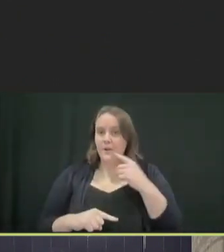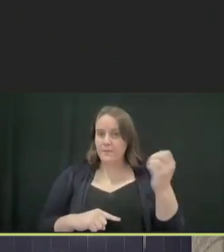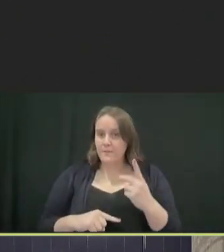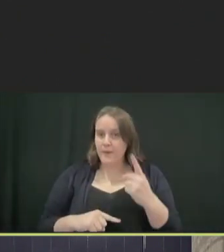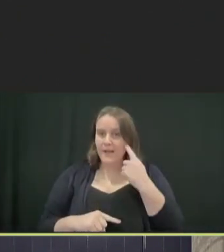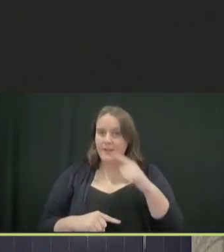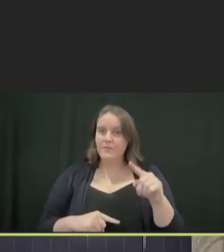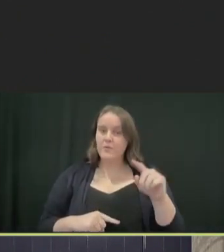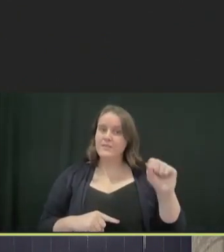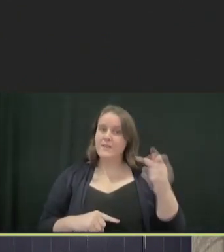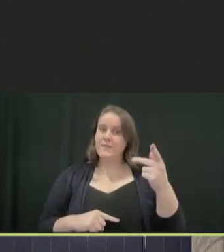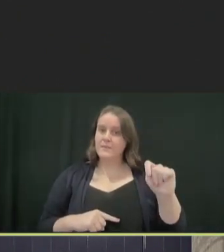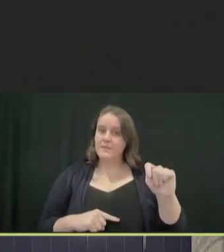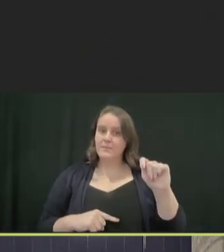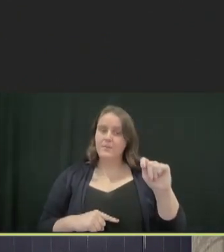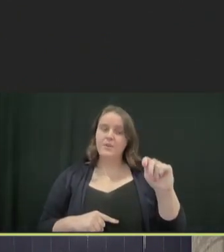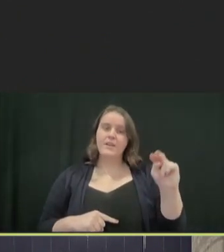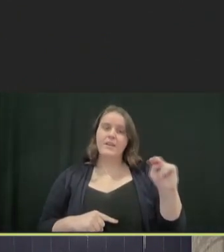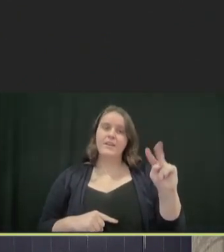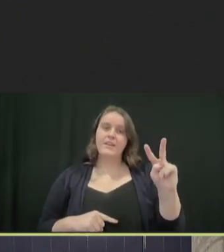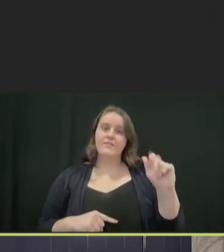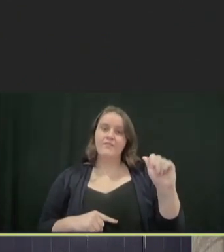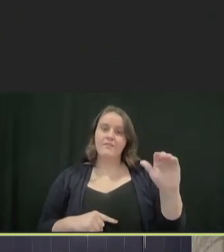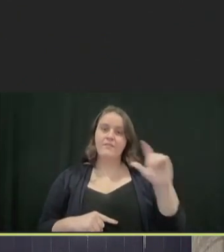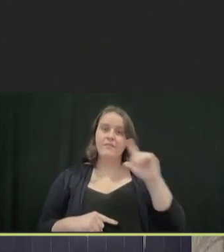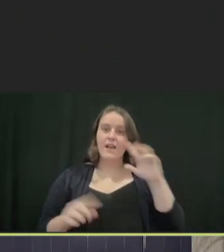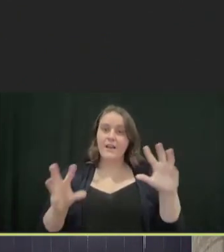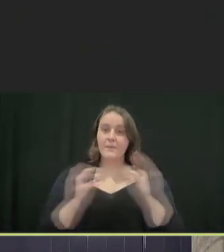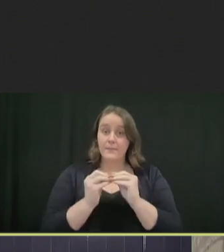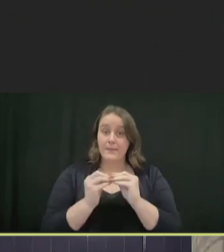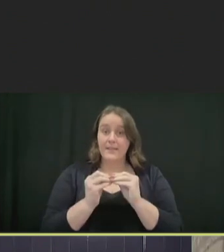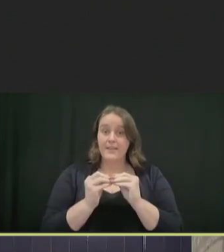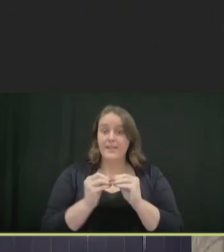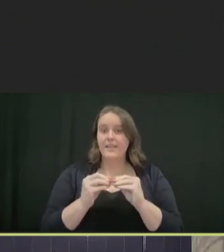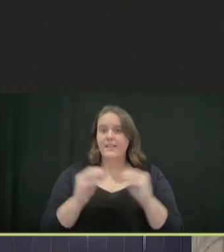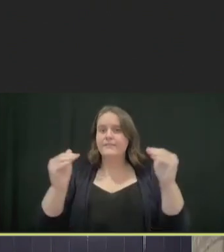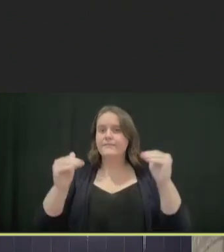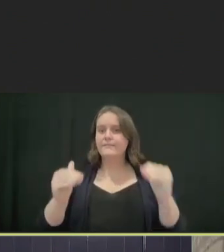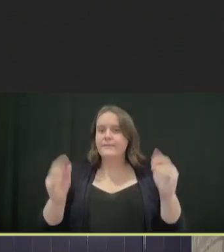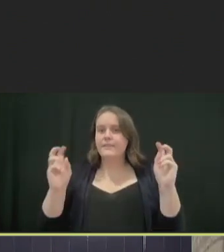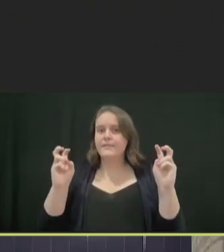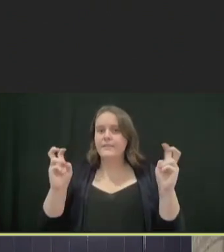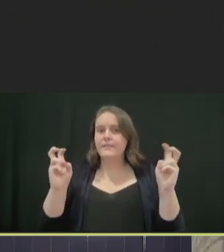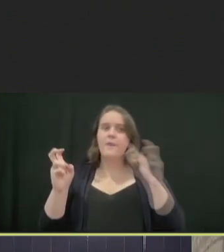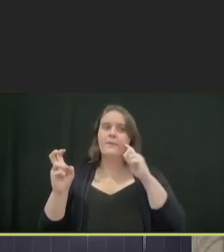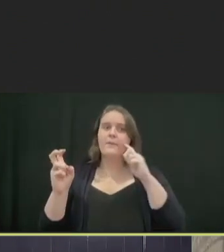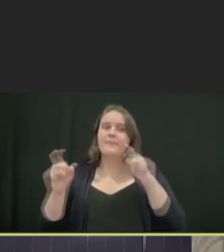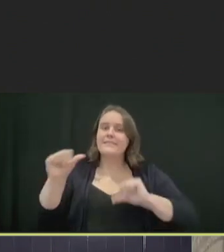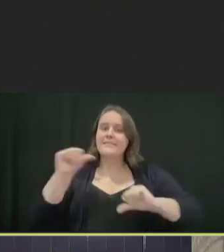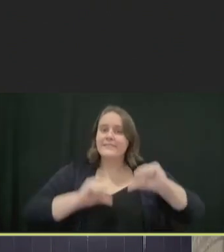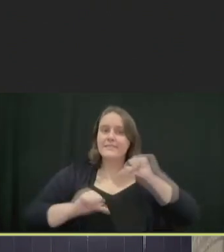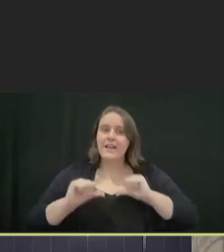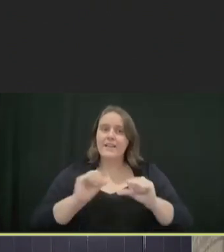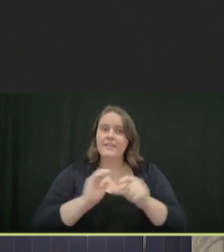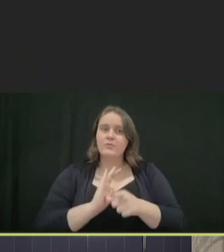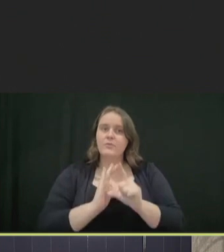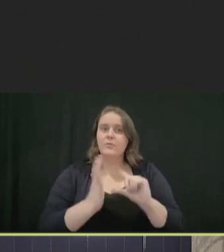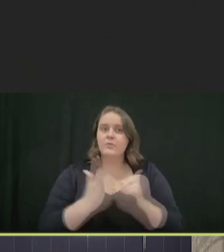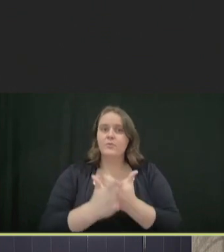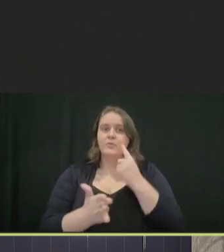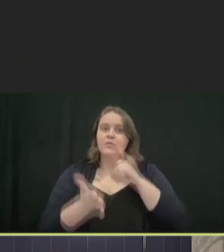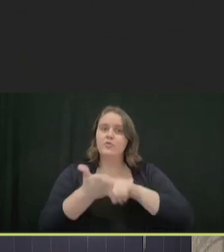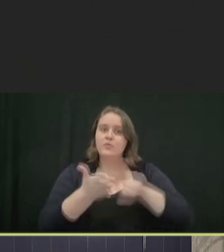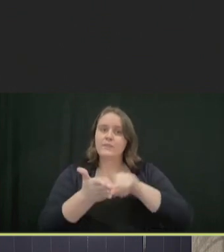Review, New Research to Inform Future HIV Vaccine Development. As the HIV epidemic enters its fifth